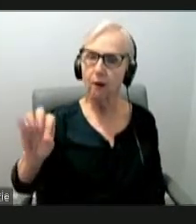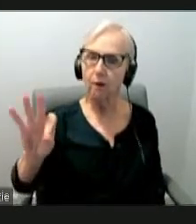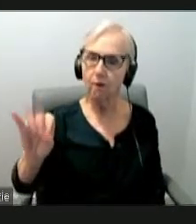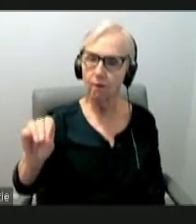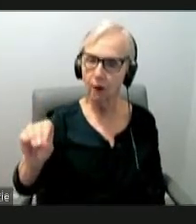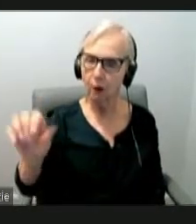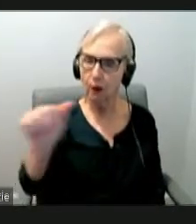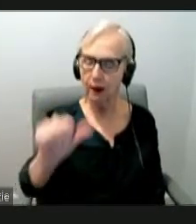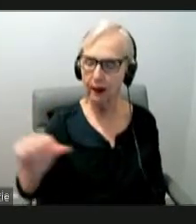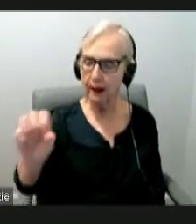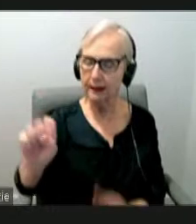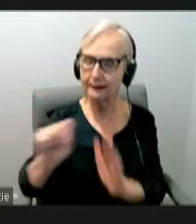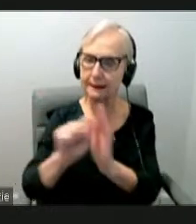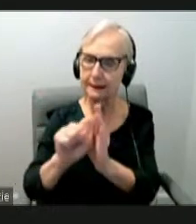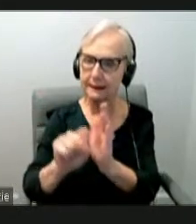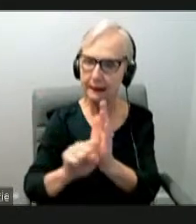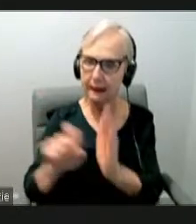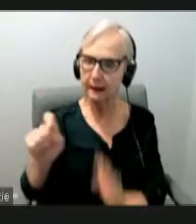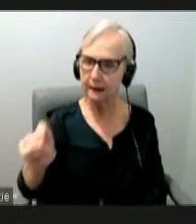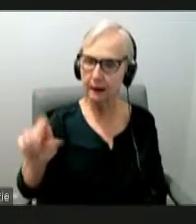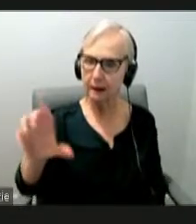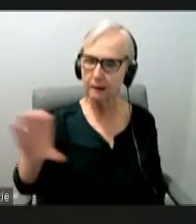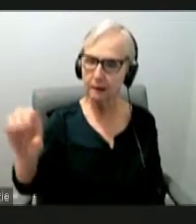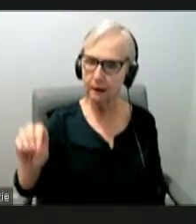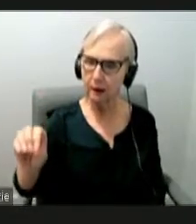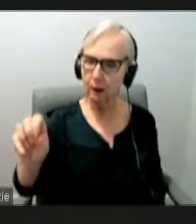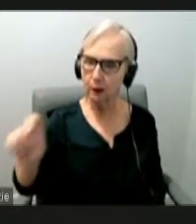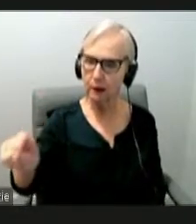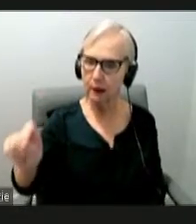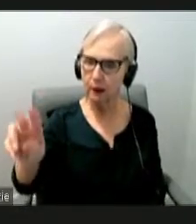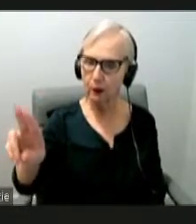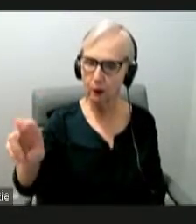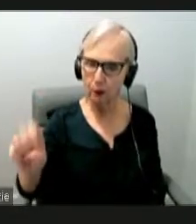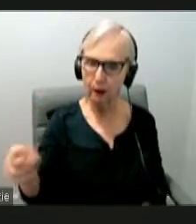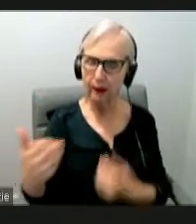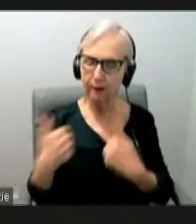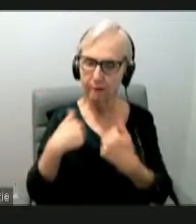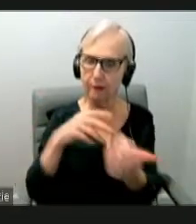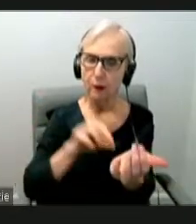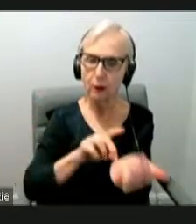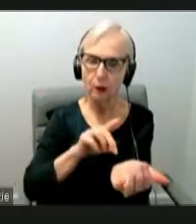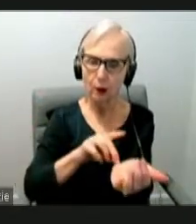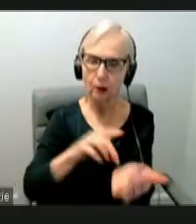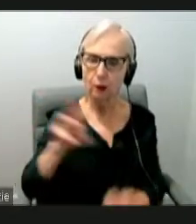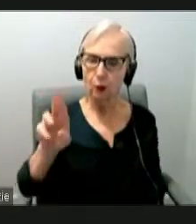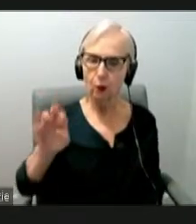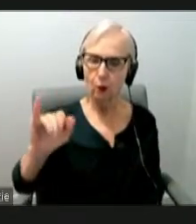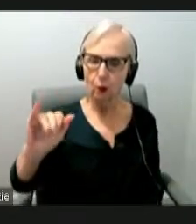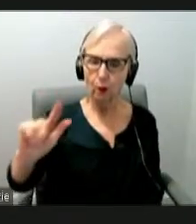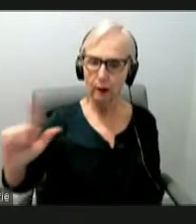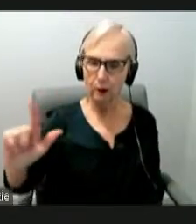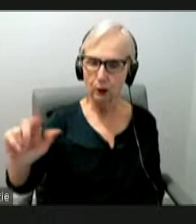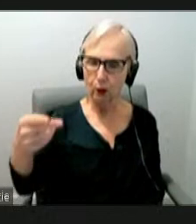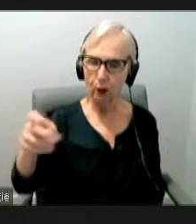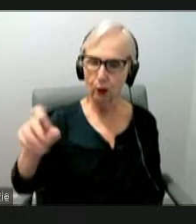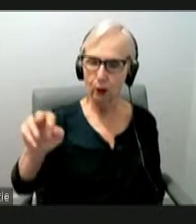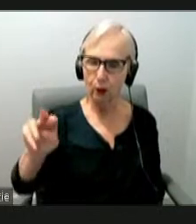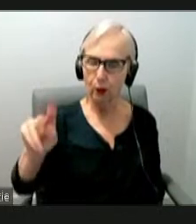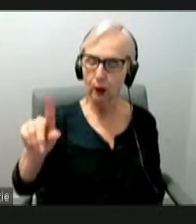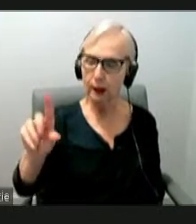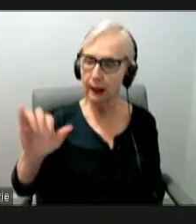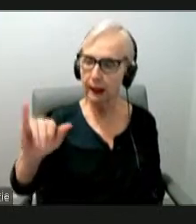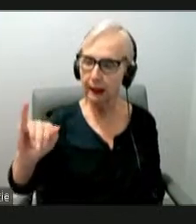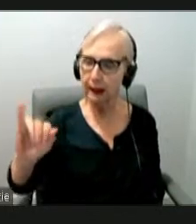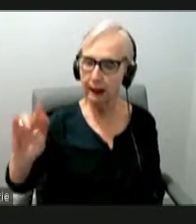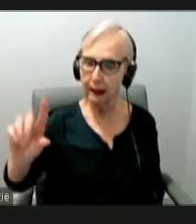media_info@state.co.us. We have two panelists today for our media update, Dr. Rachel Herlihy, the state epidemiologist, and Scott Bookman, our